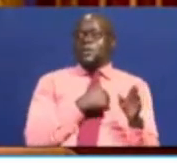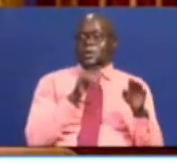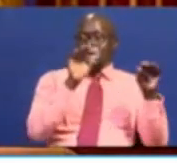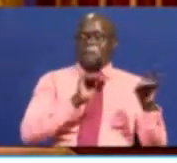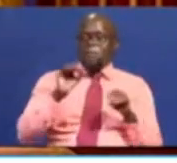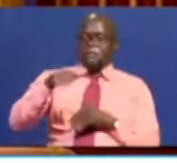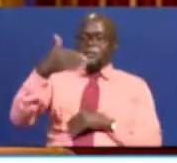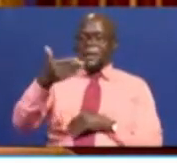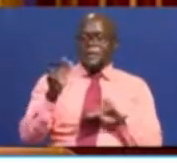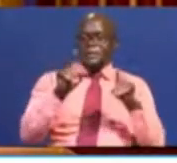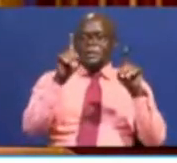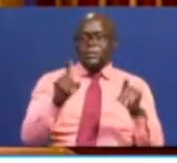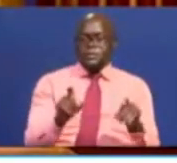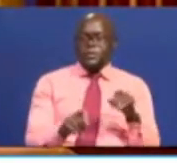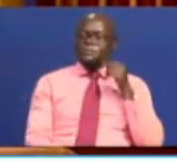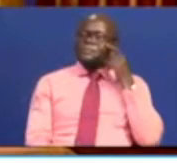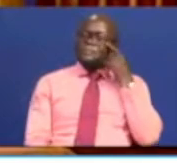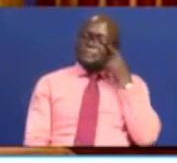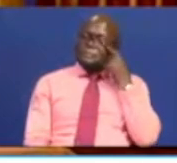to the next question.